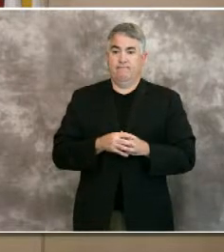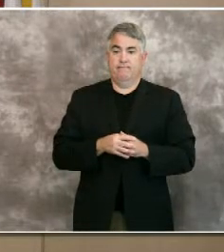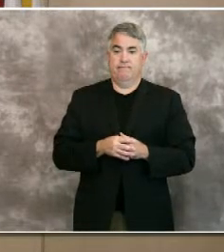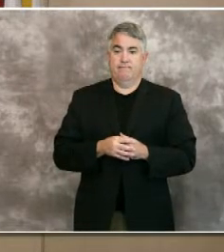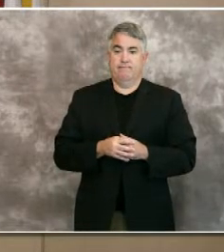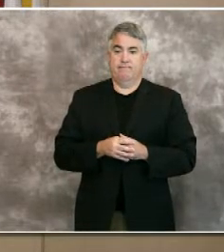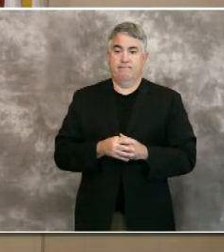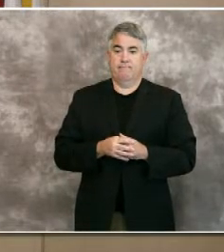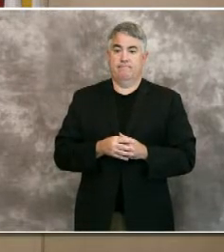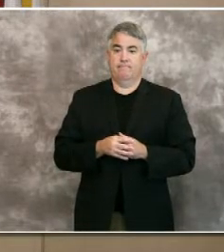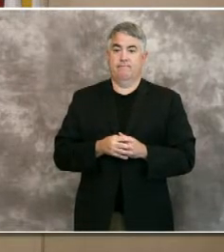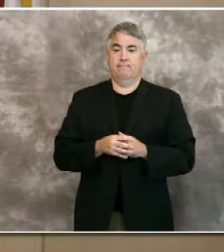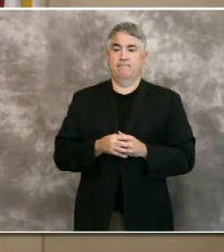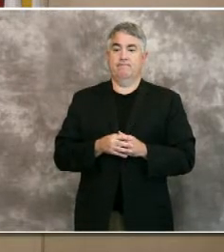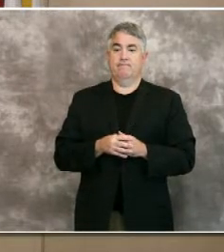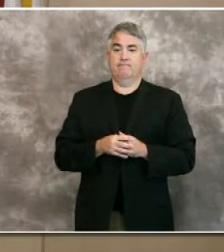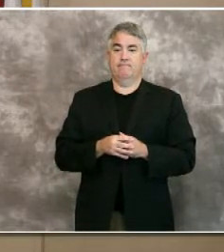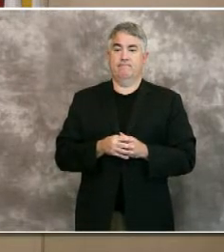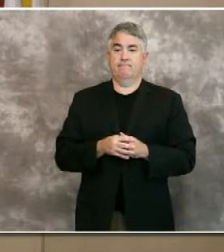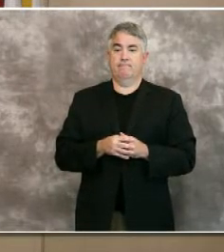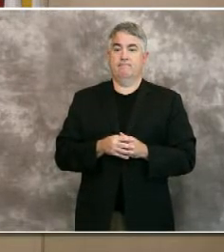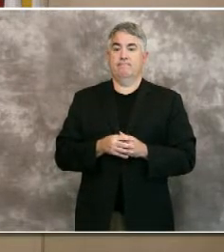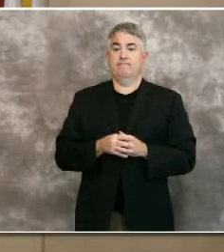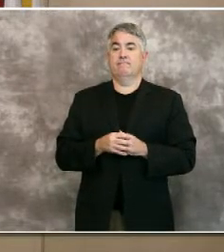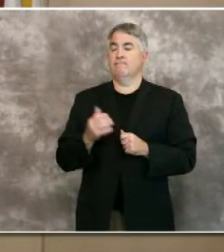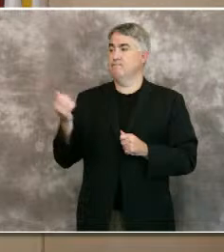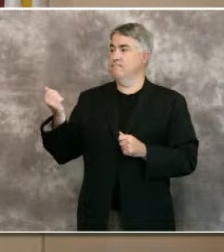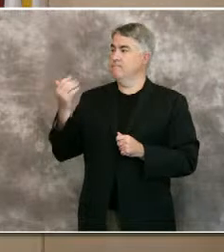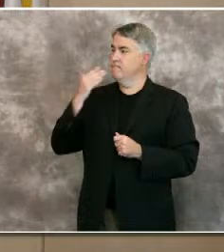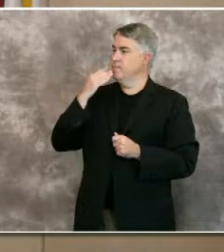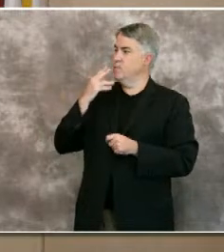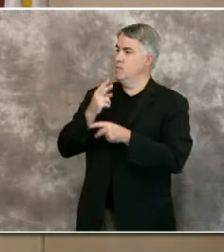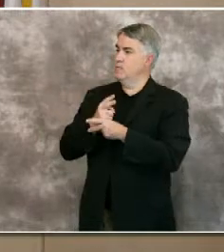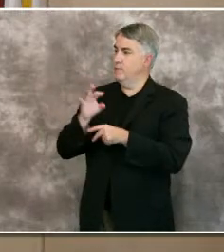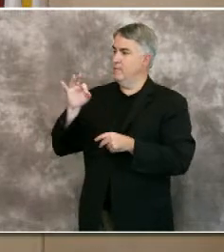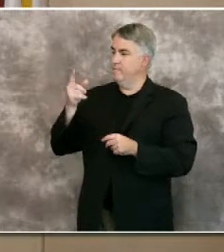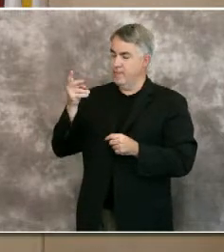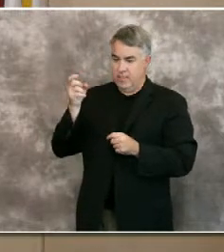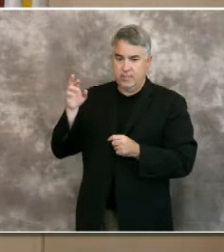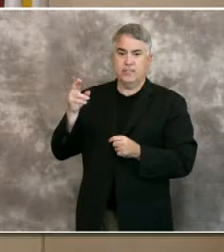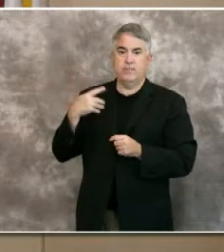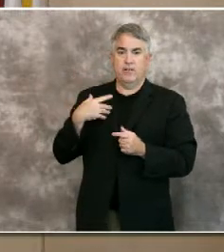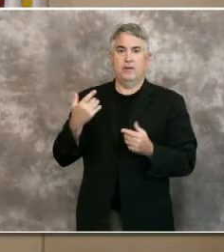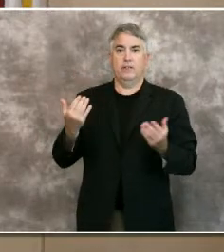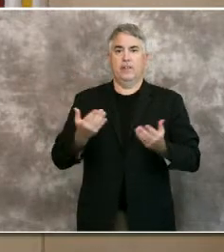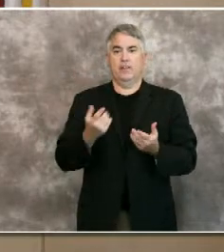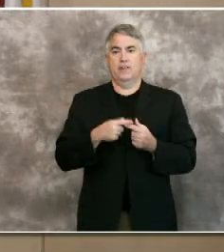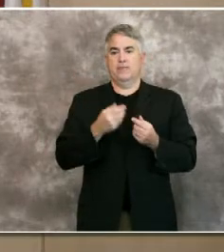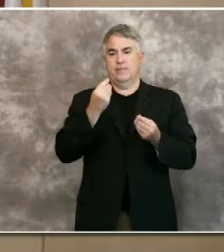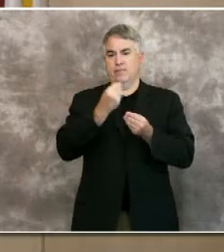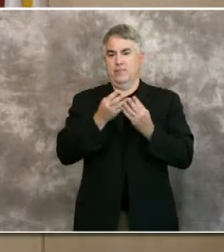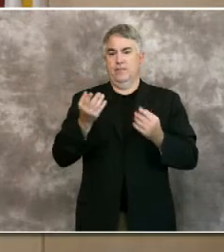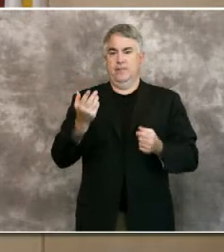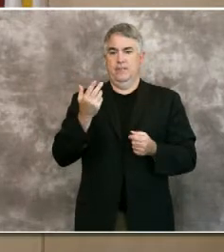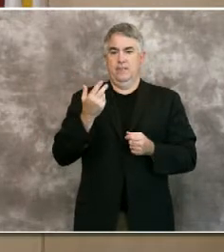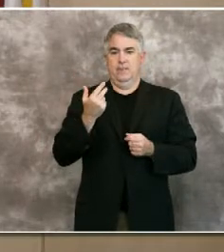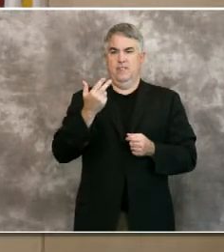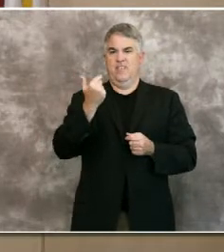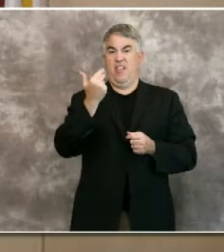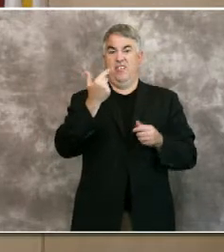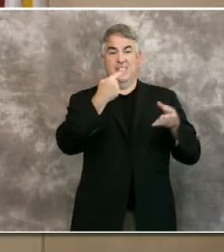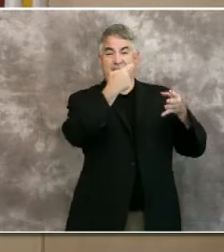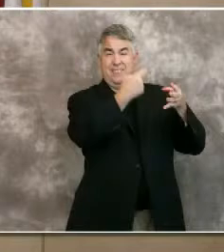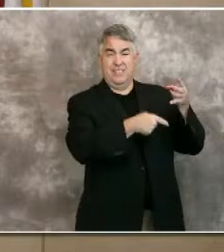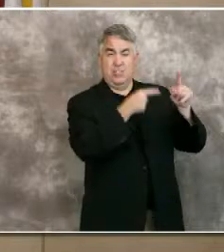So thank you, Supervisor Fletcher. Today we are reporting one of the 13 triggers as abnormal, and the one trigger